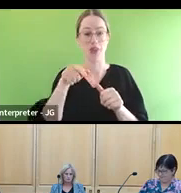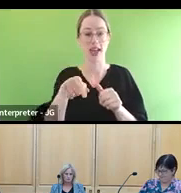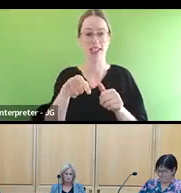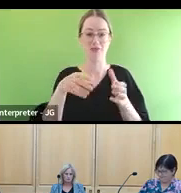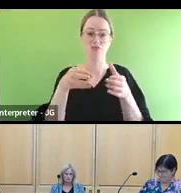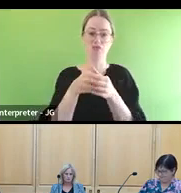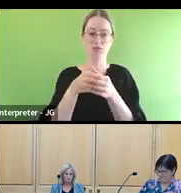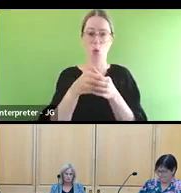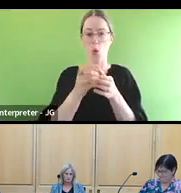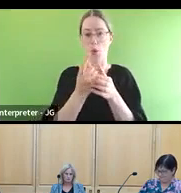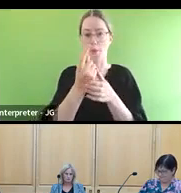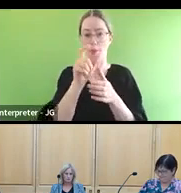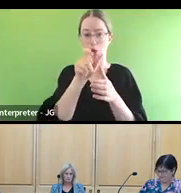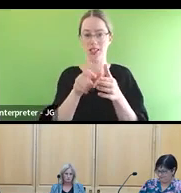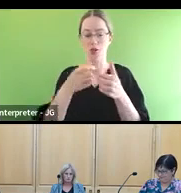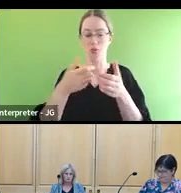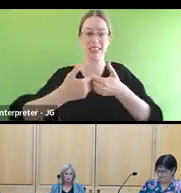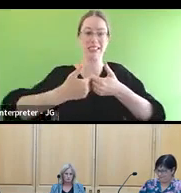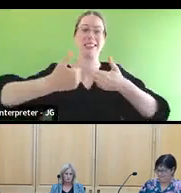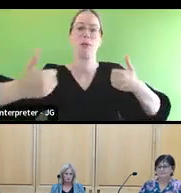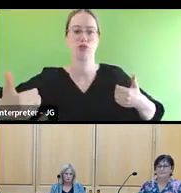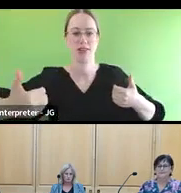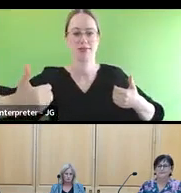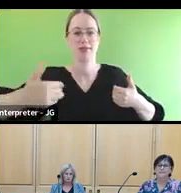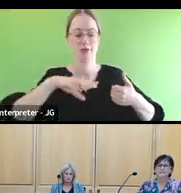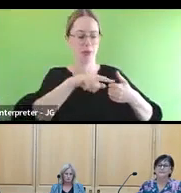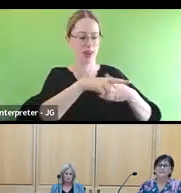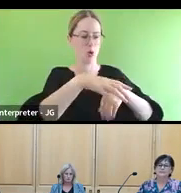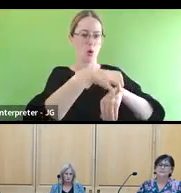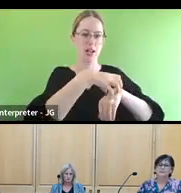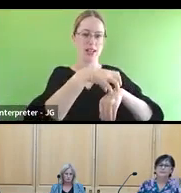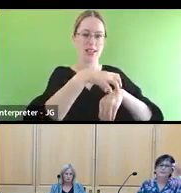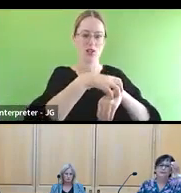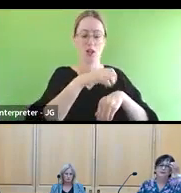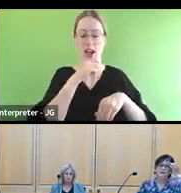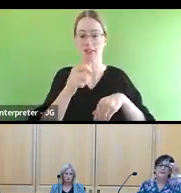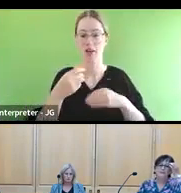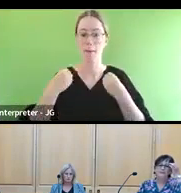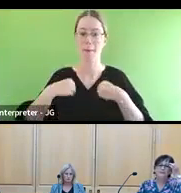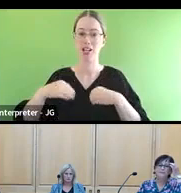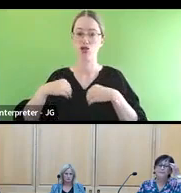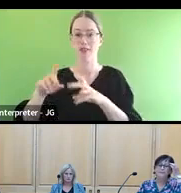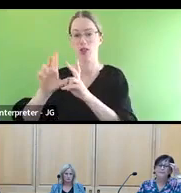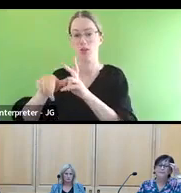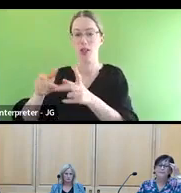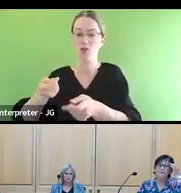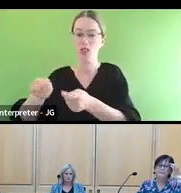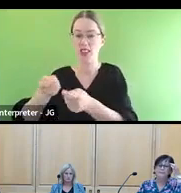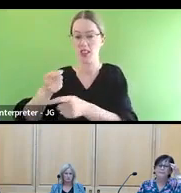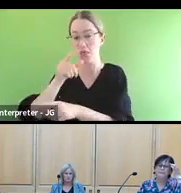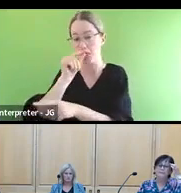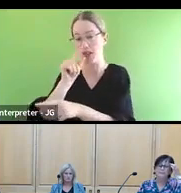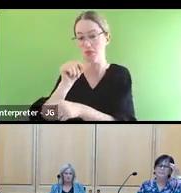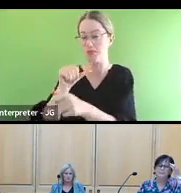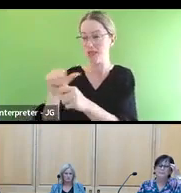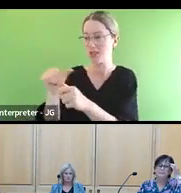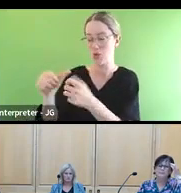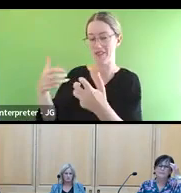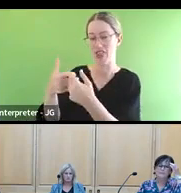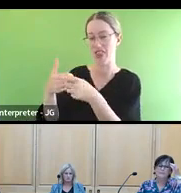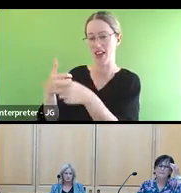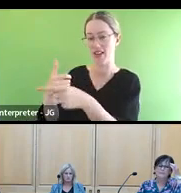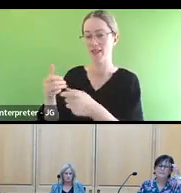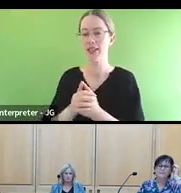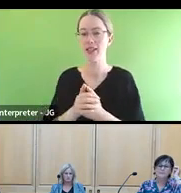from the organisation. So whether it is run by the Ministry of Disability is probably what we think, but